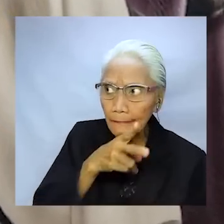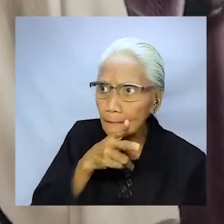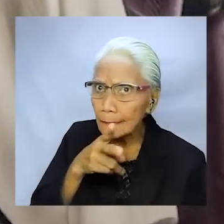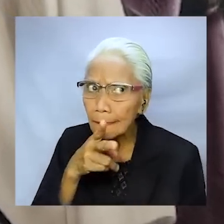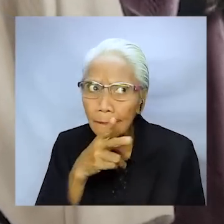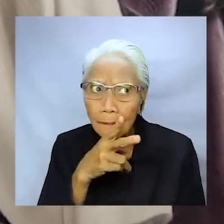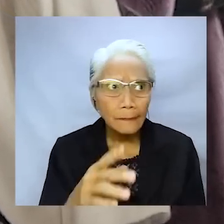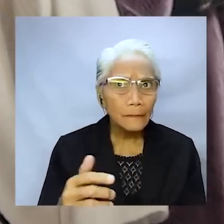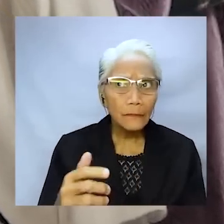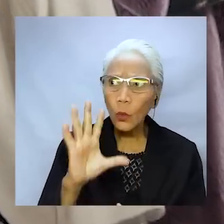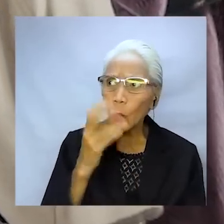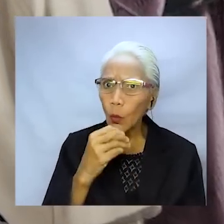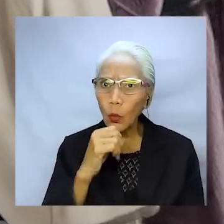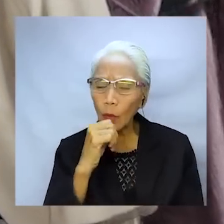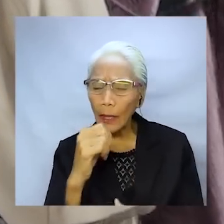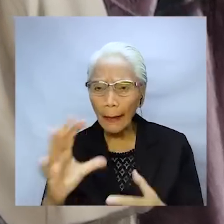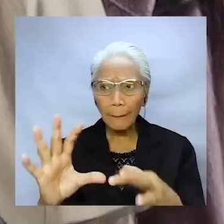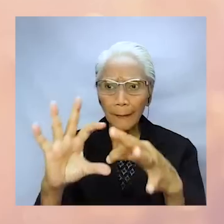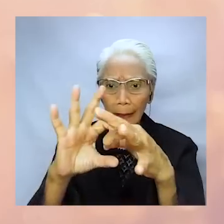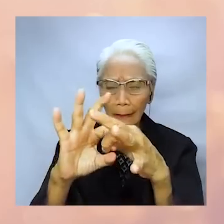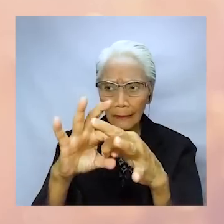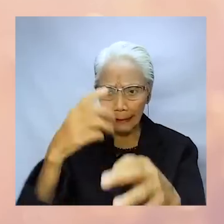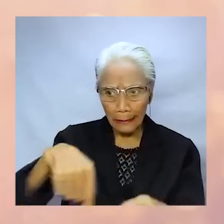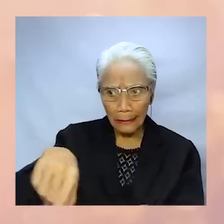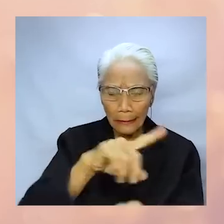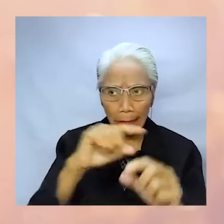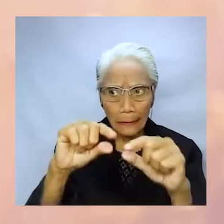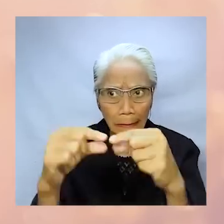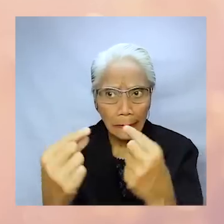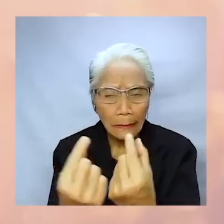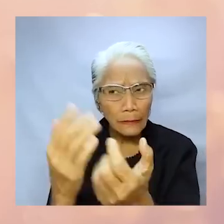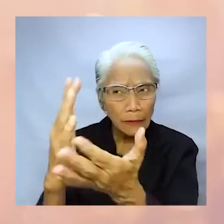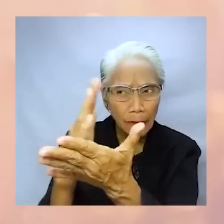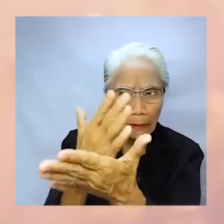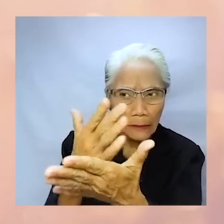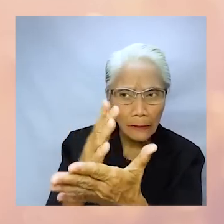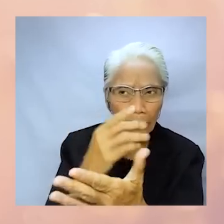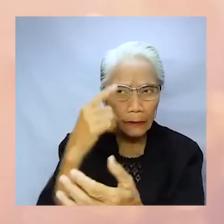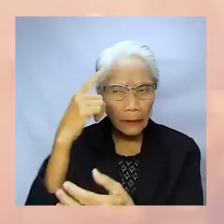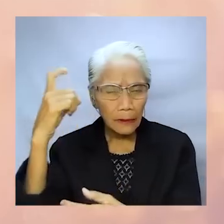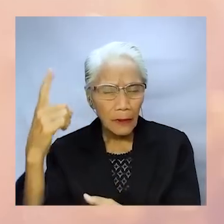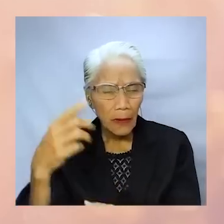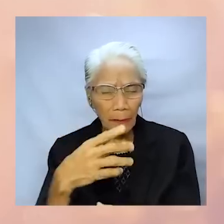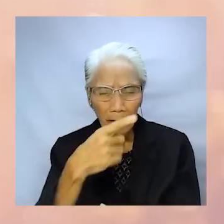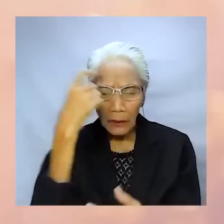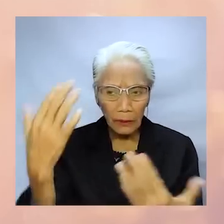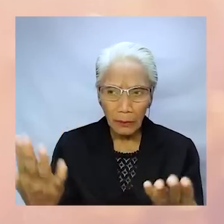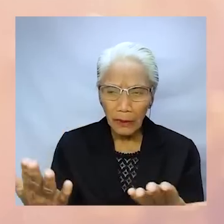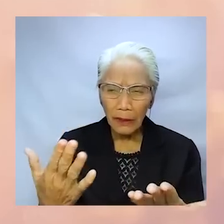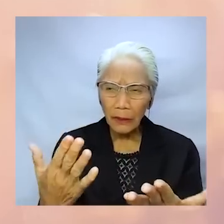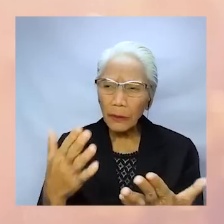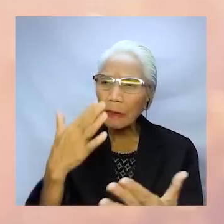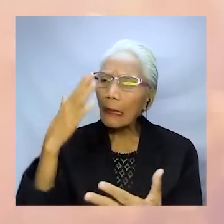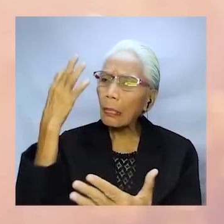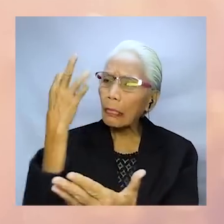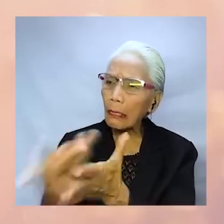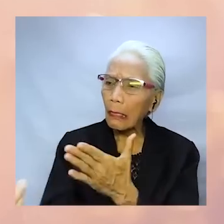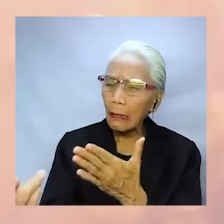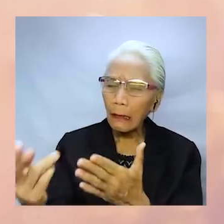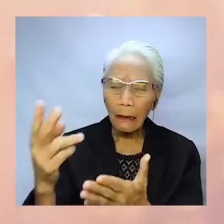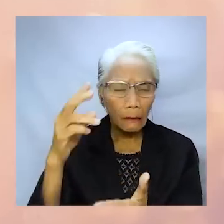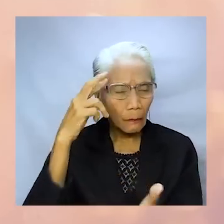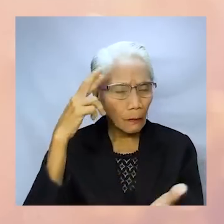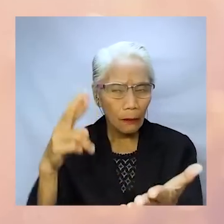group or share our views. Because of this, we fail to recognize the unique ways by which God